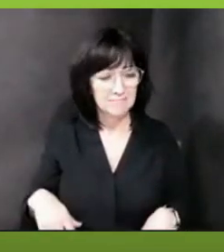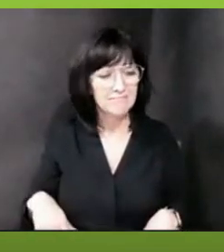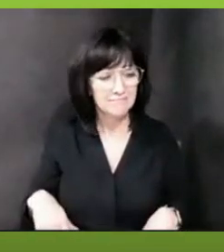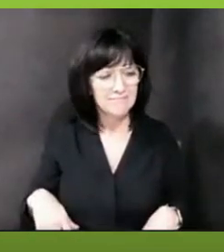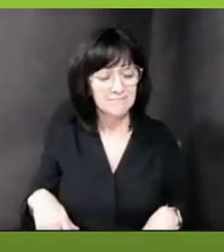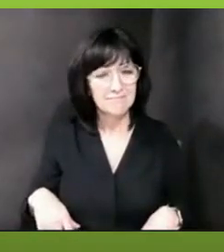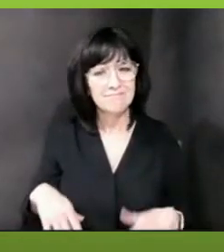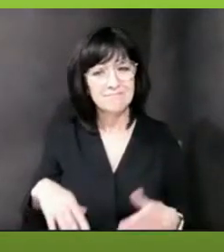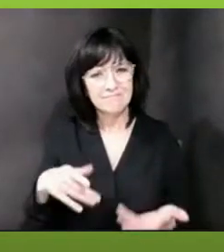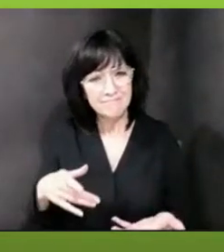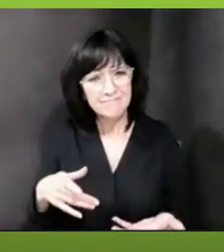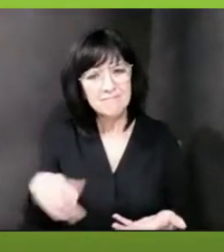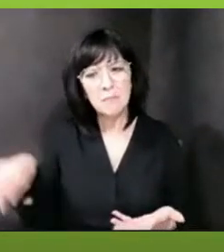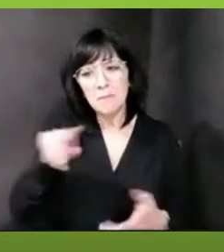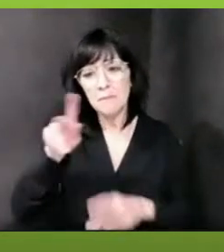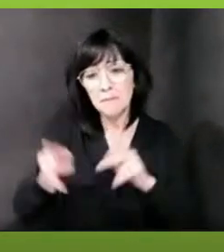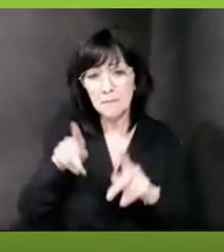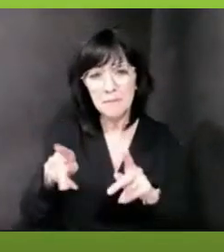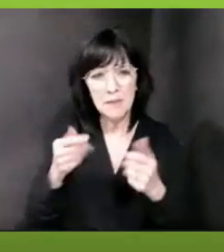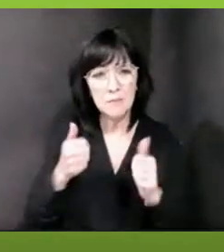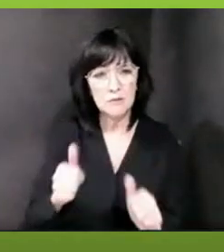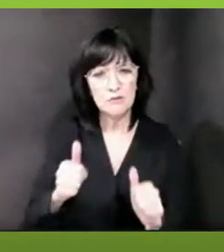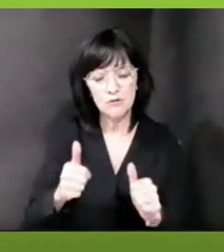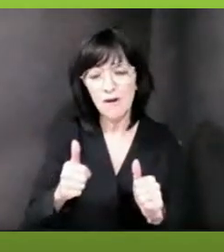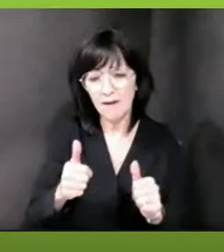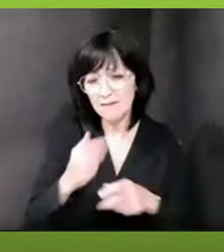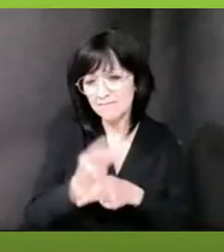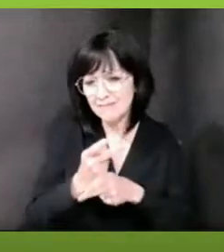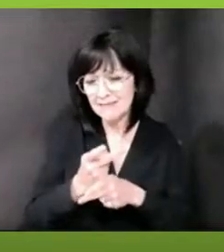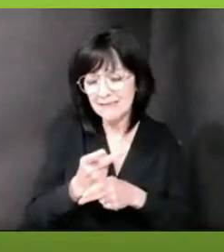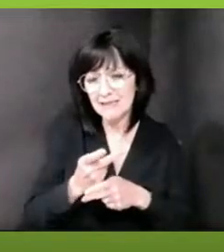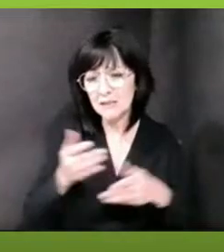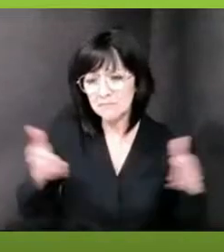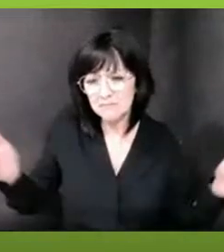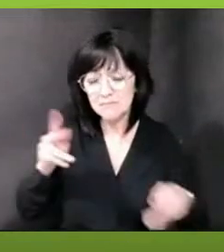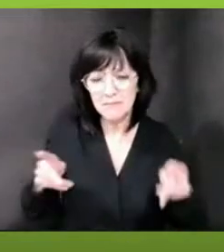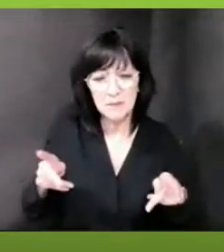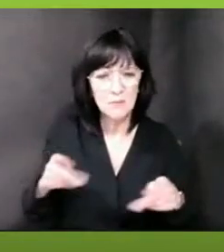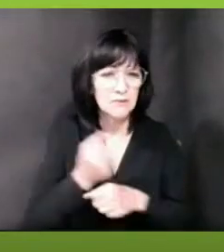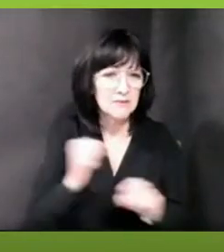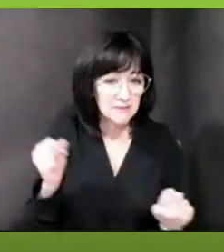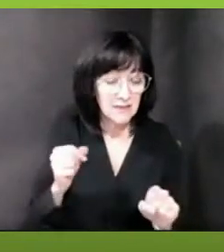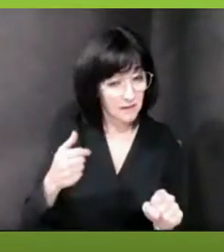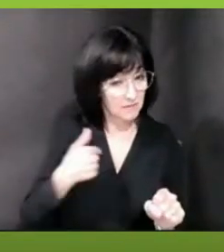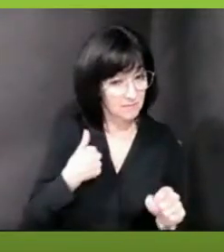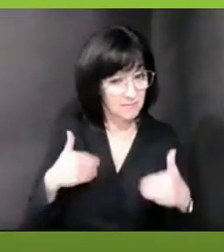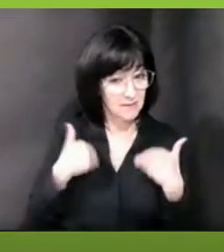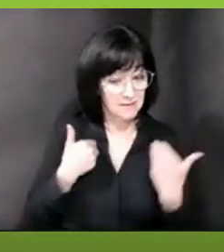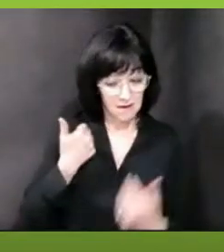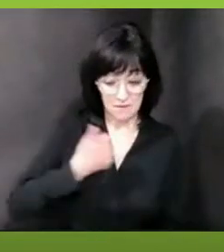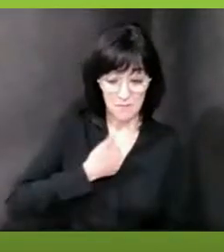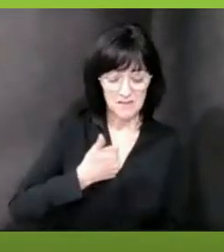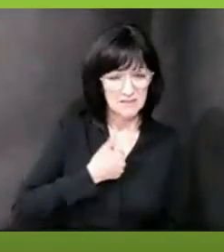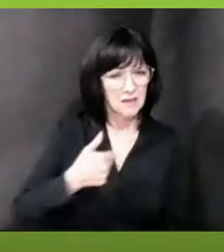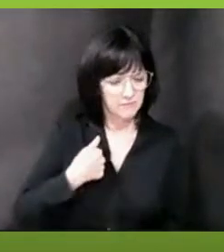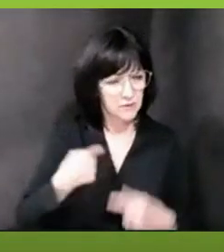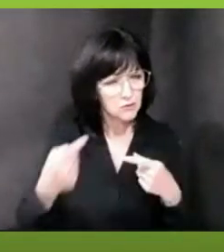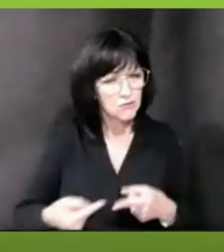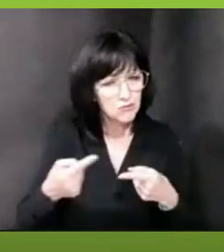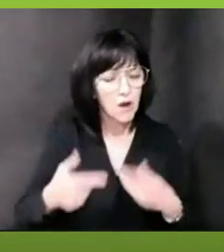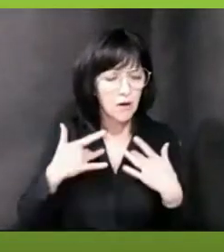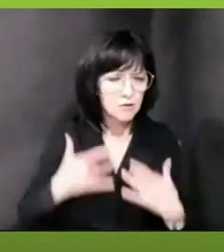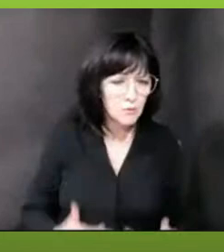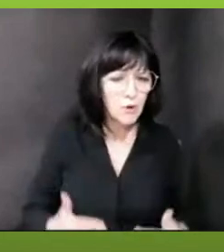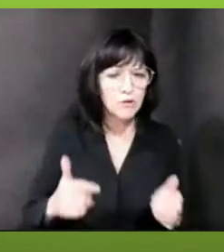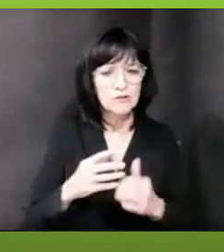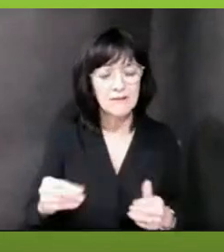I was a young person myself, I struggled with serious depression and anxiety, and I know how it can turn life upside down and the toll it can